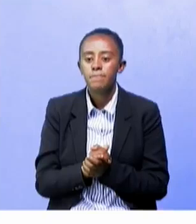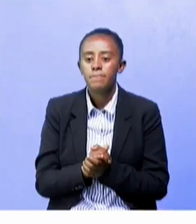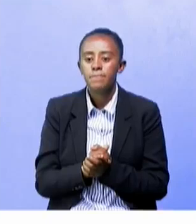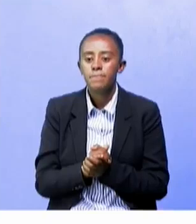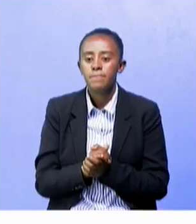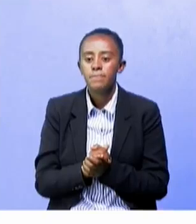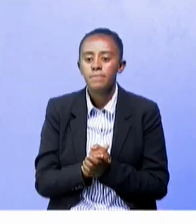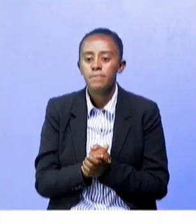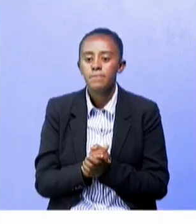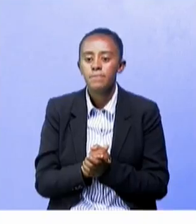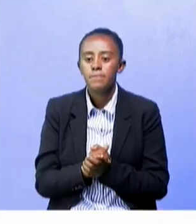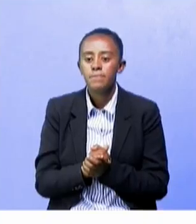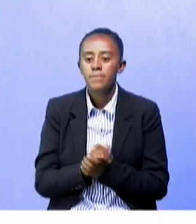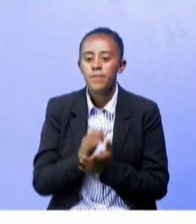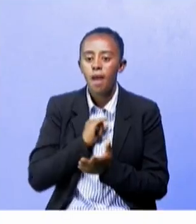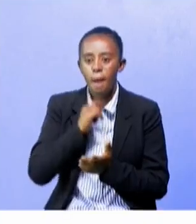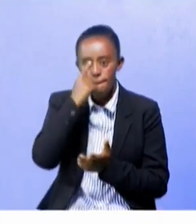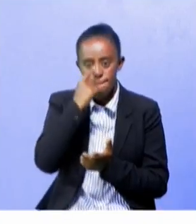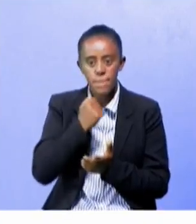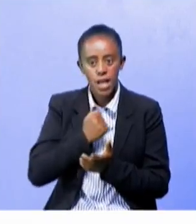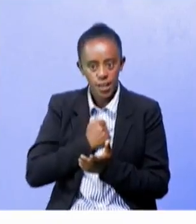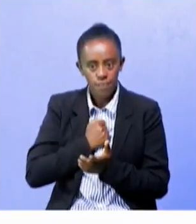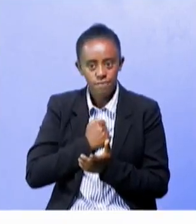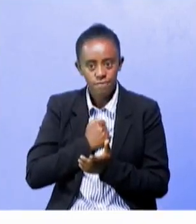Oh, I believe.